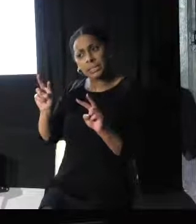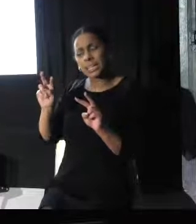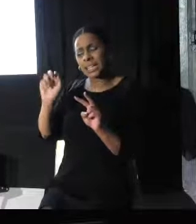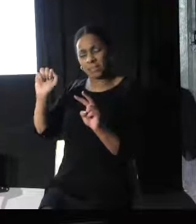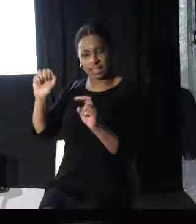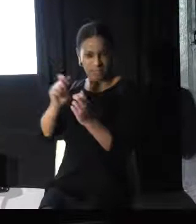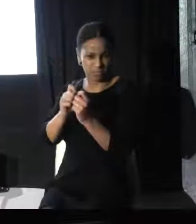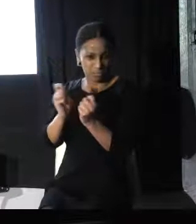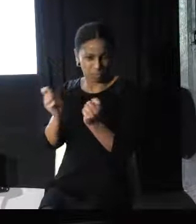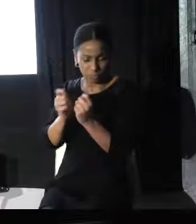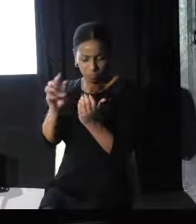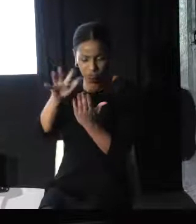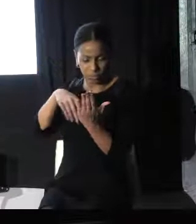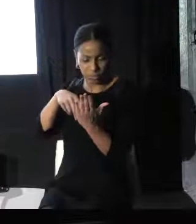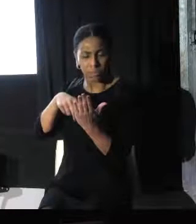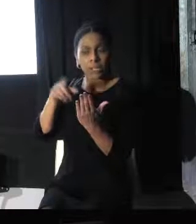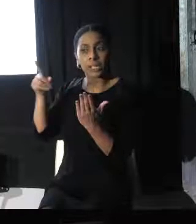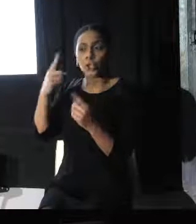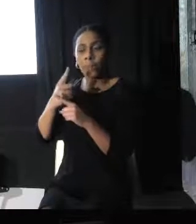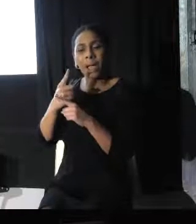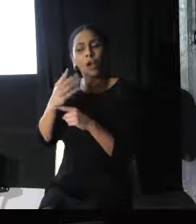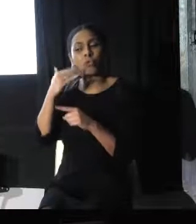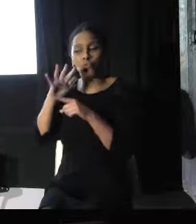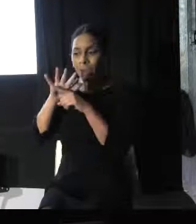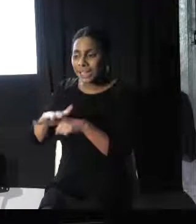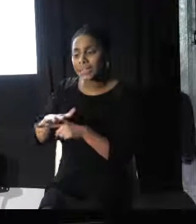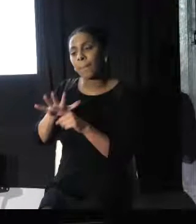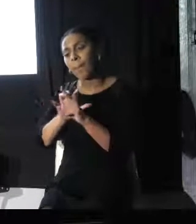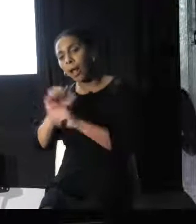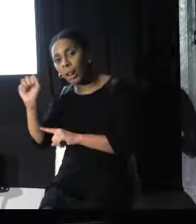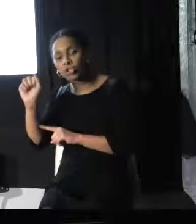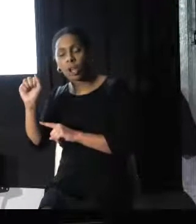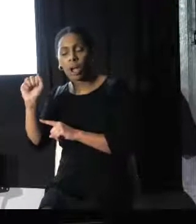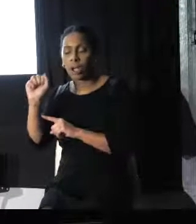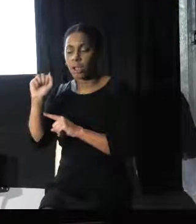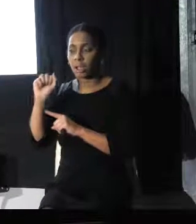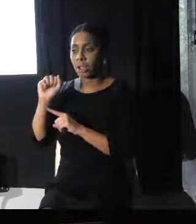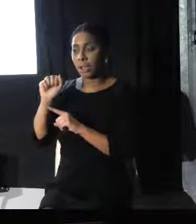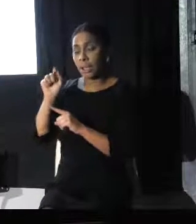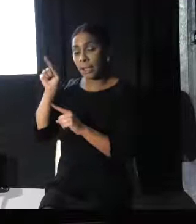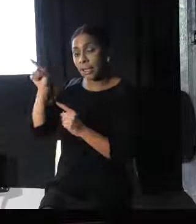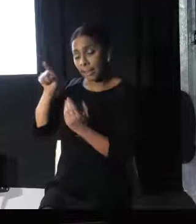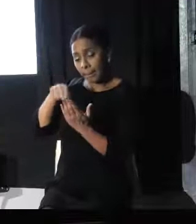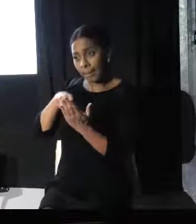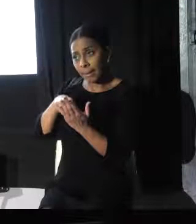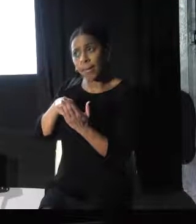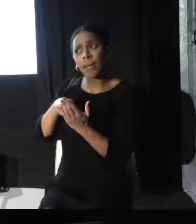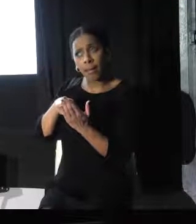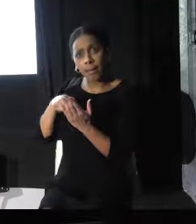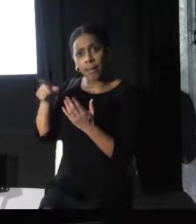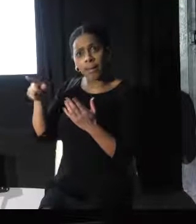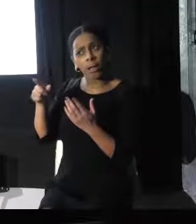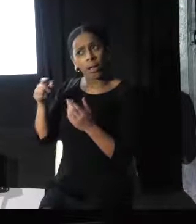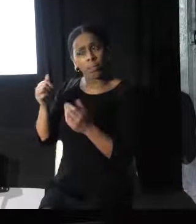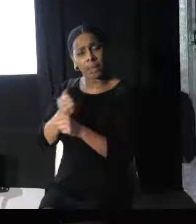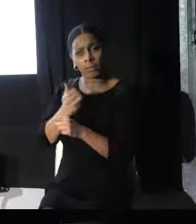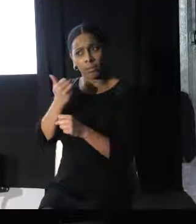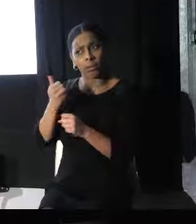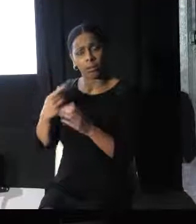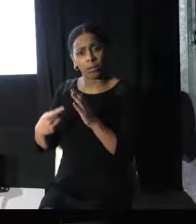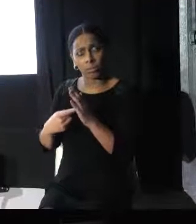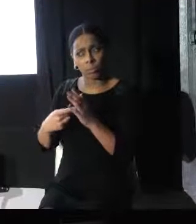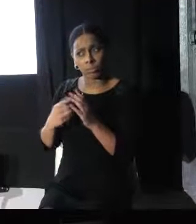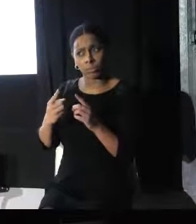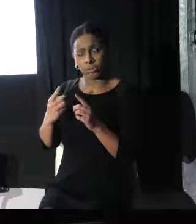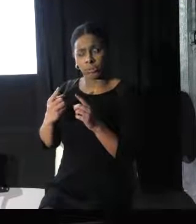essay on sort of racism and culture, where he makes, I think, a crucial distinction for us in